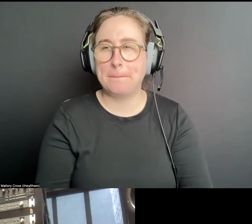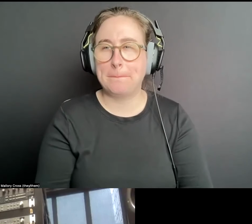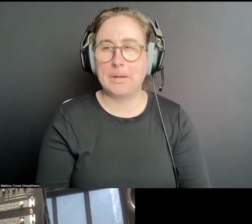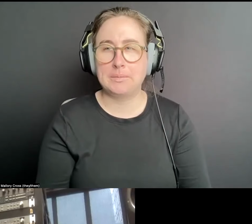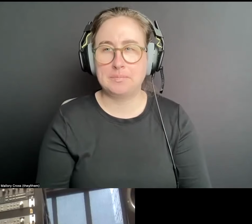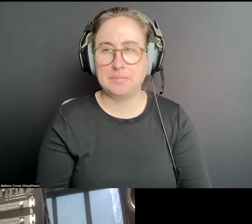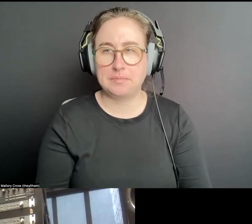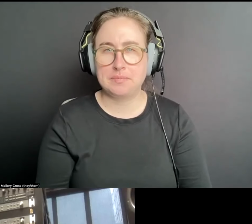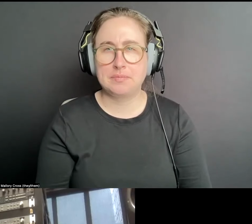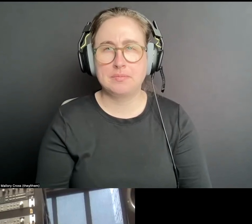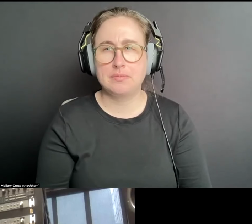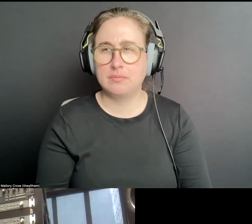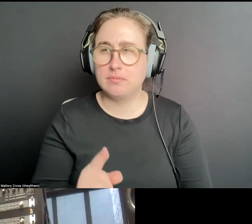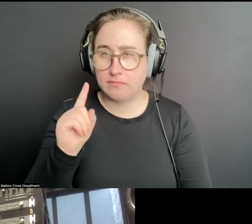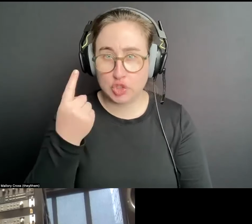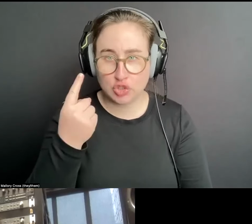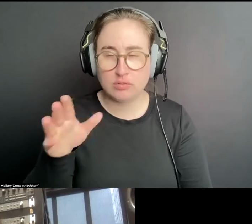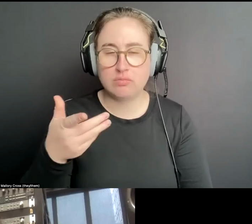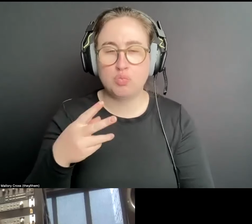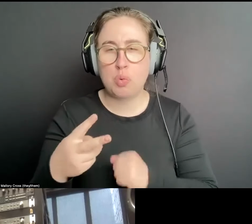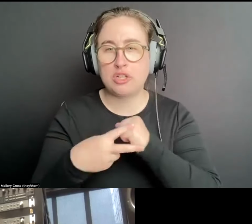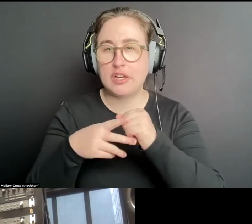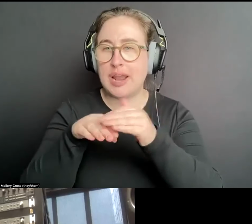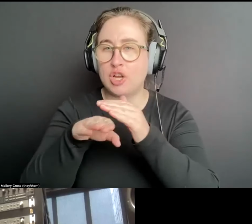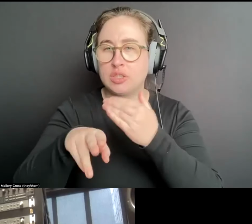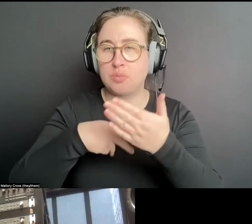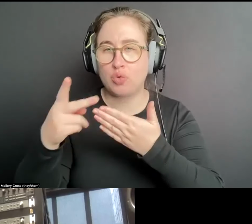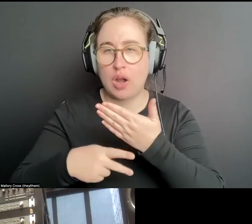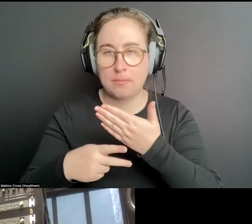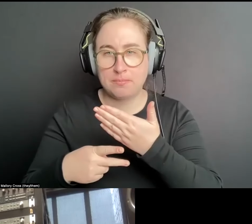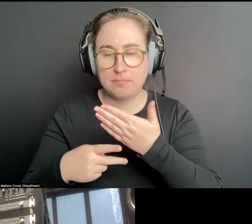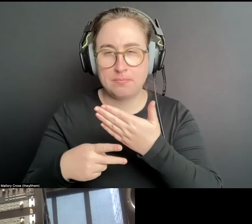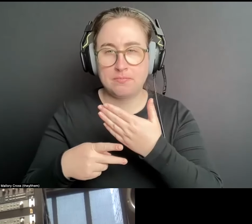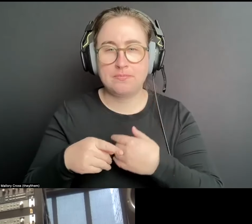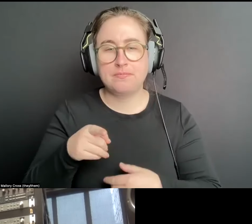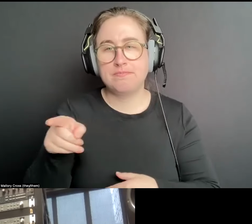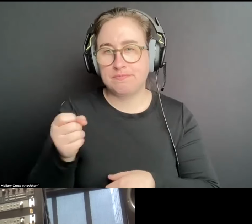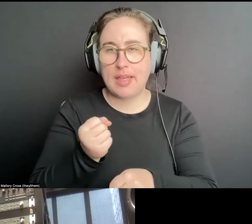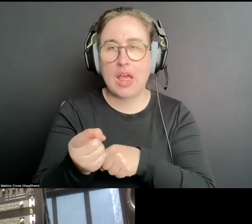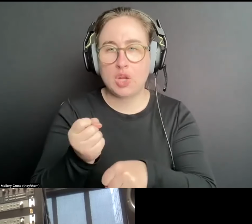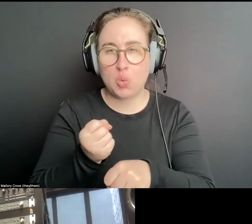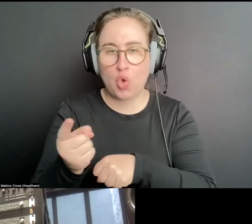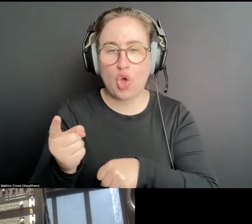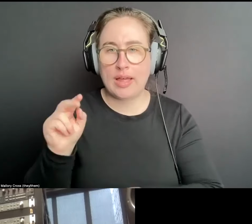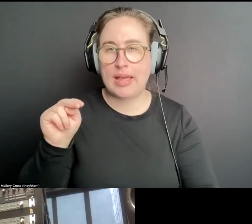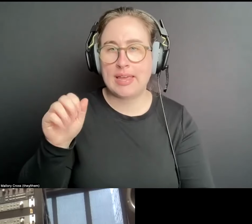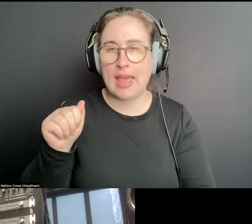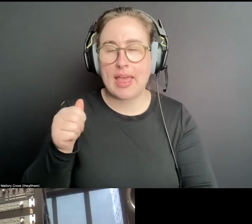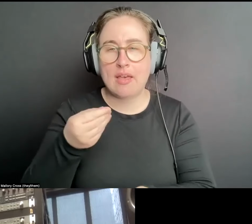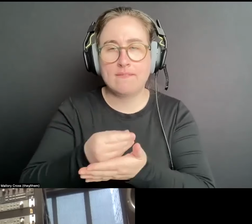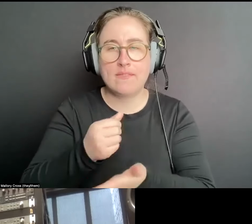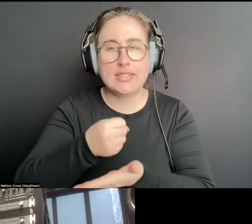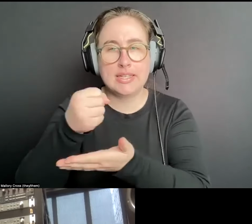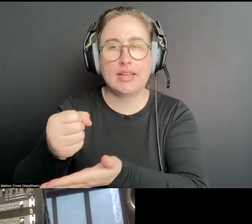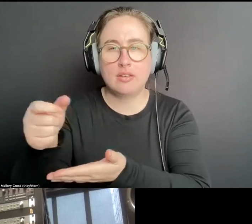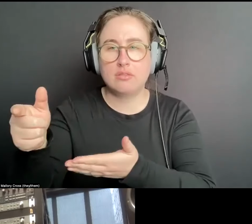And the first of all is the Preservation Access Program, which is an annual NEA-funded